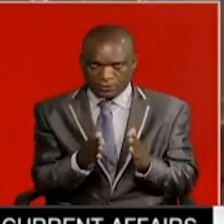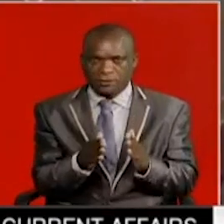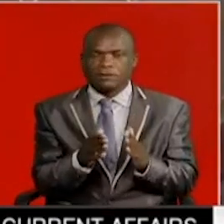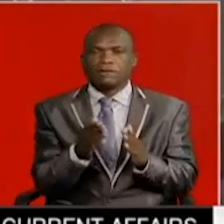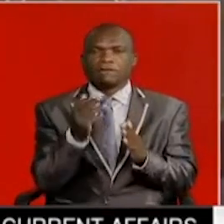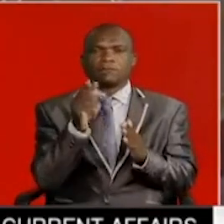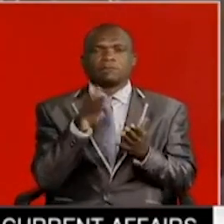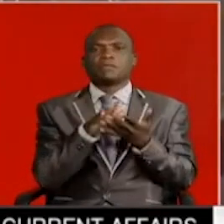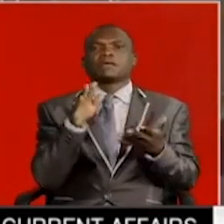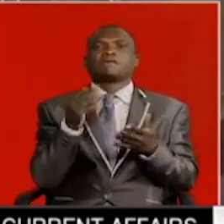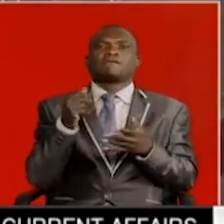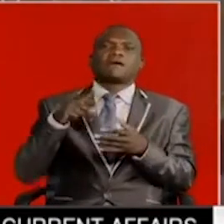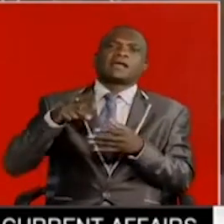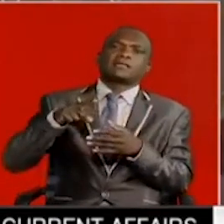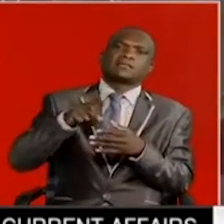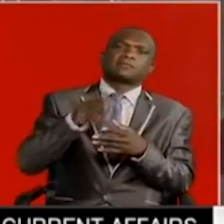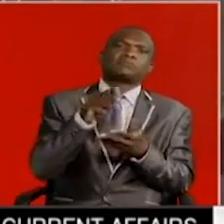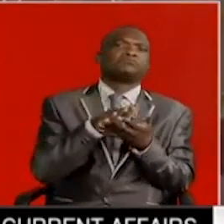nature of the virus.